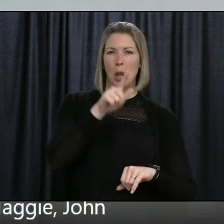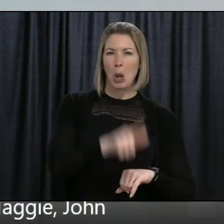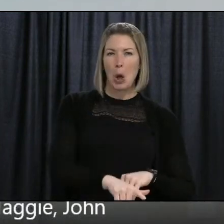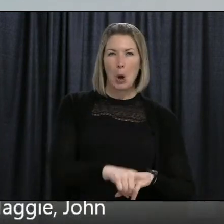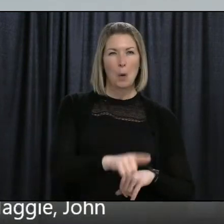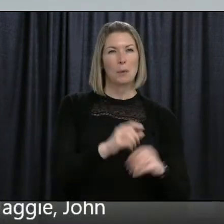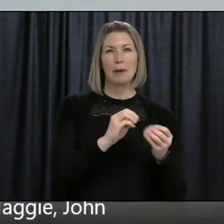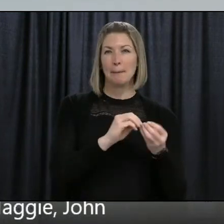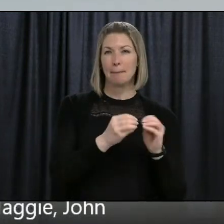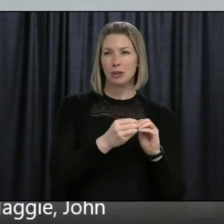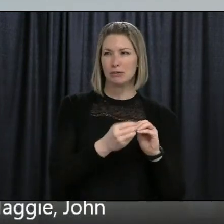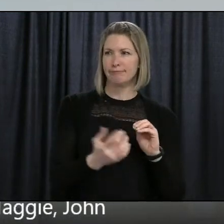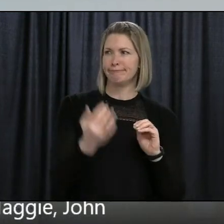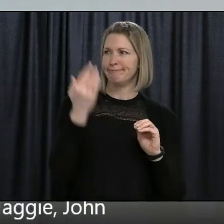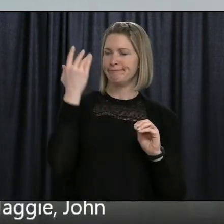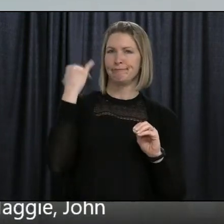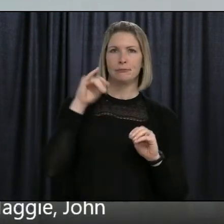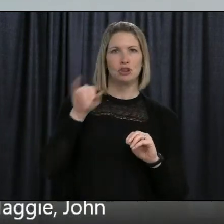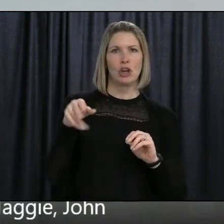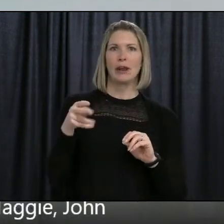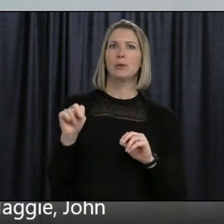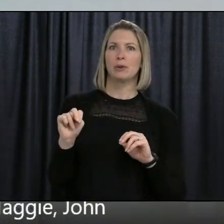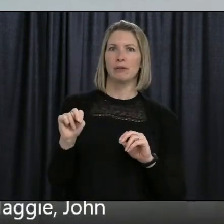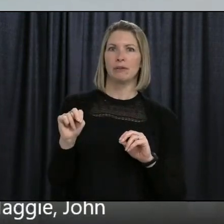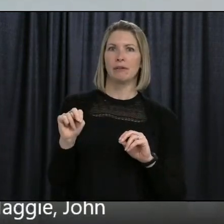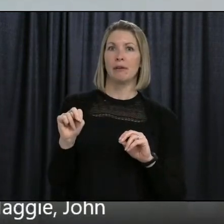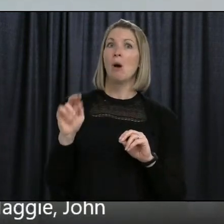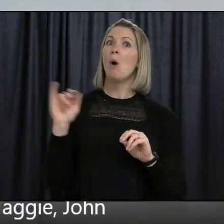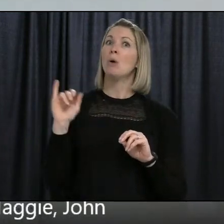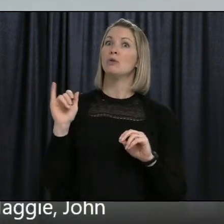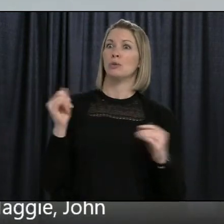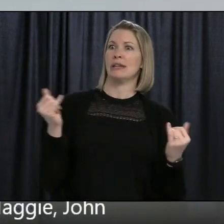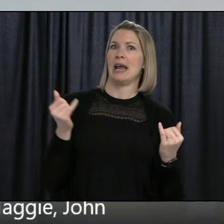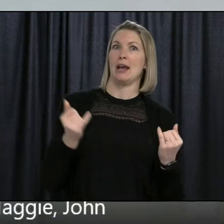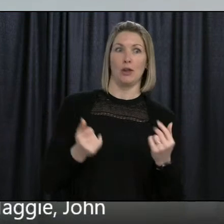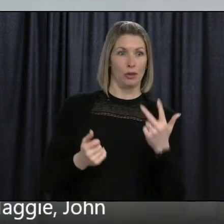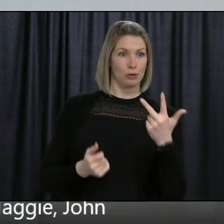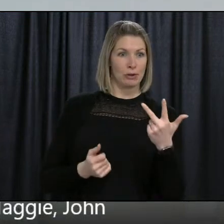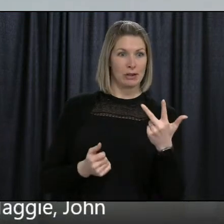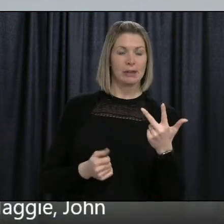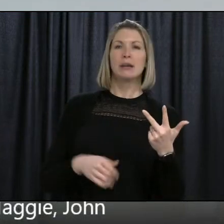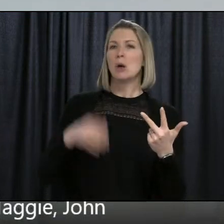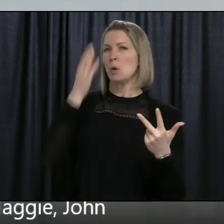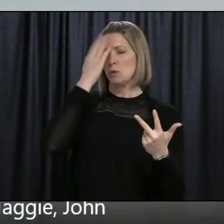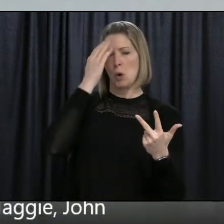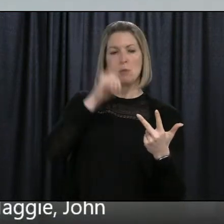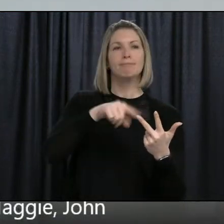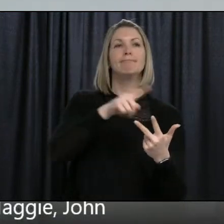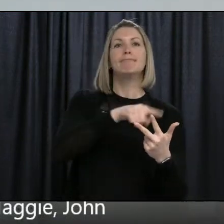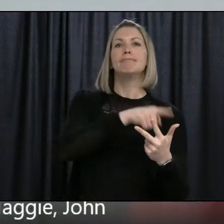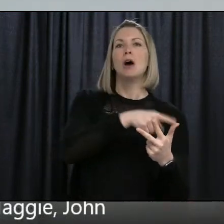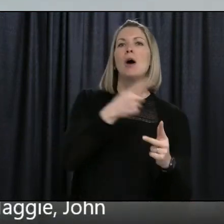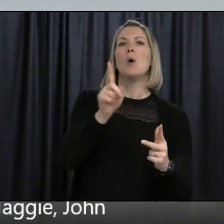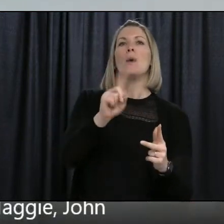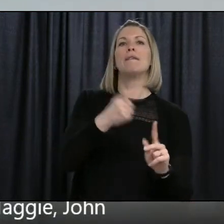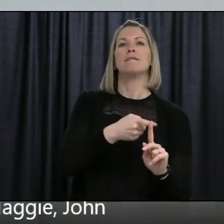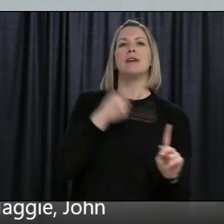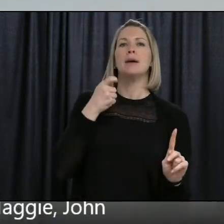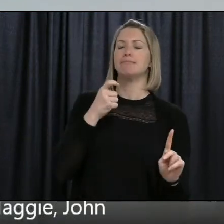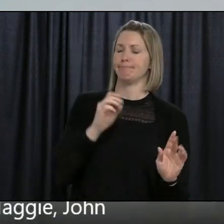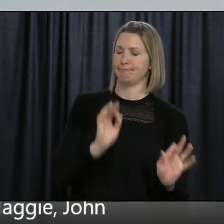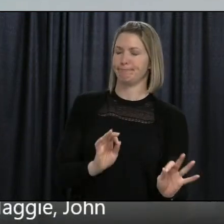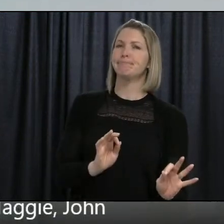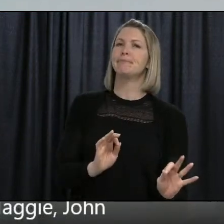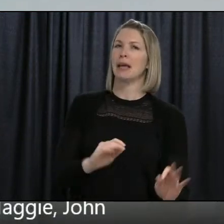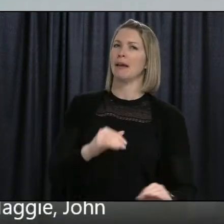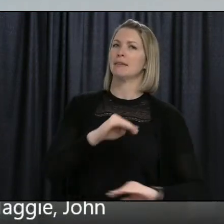we see low daily numbers, and these are linked to cases we already know about, all very positive. The news on the